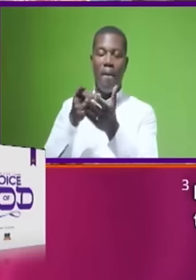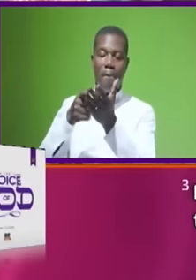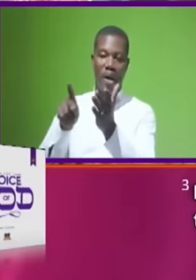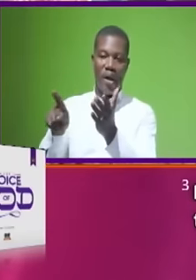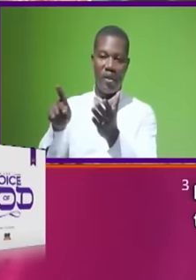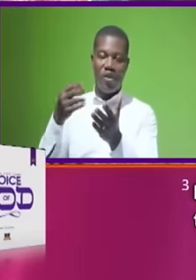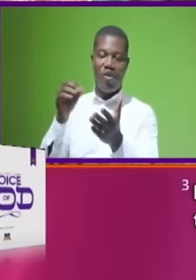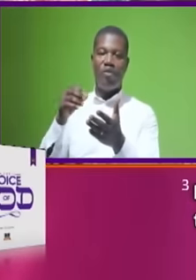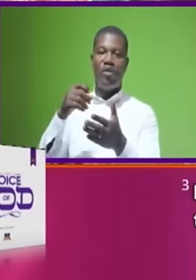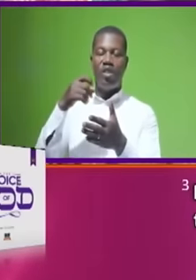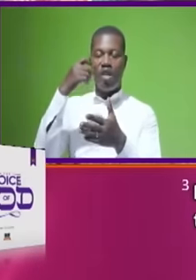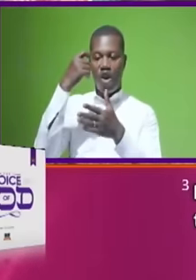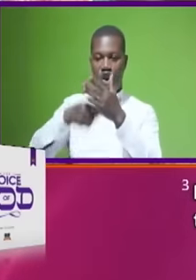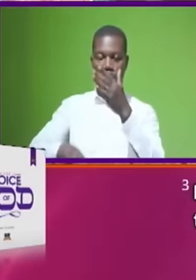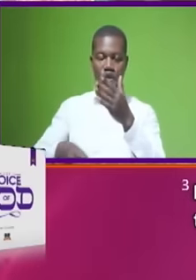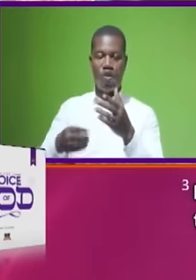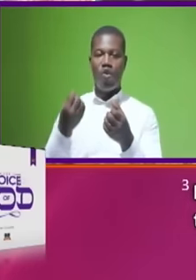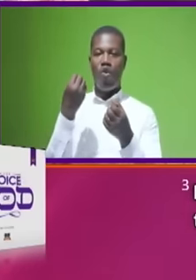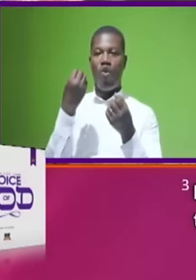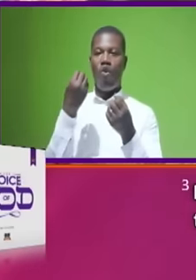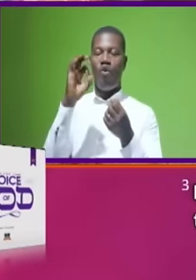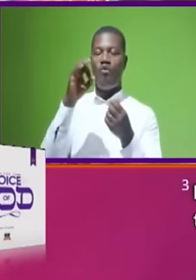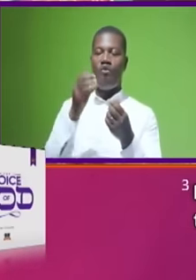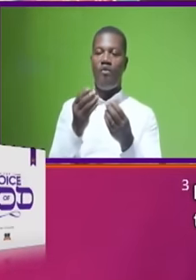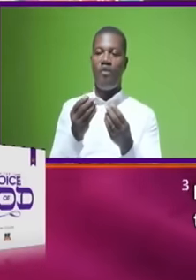the price of the land. The land.